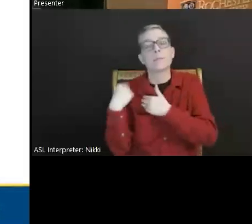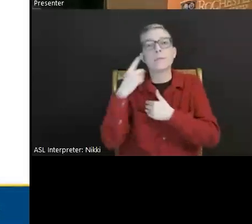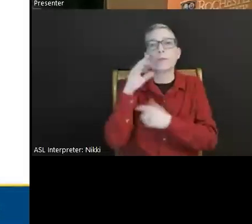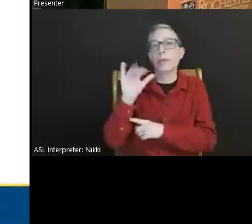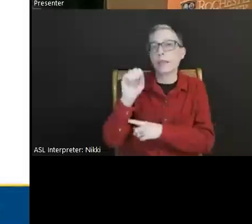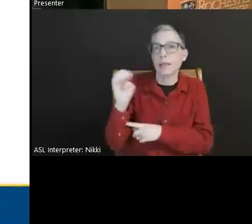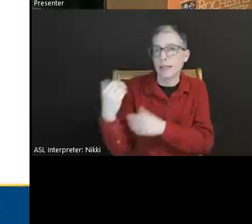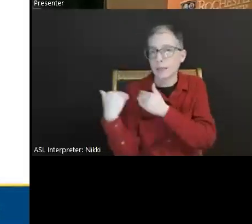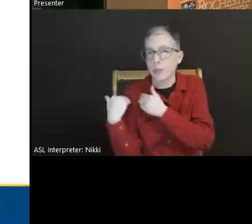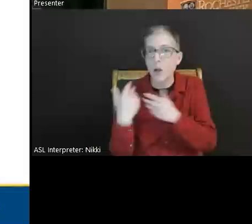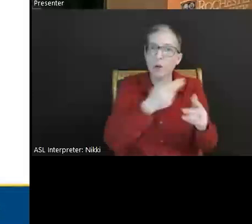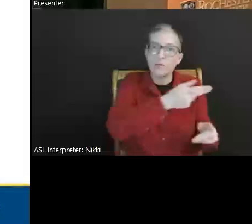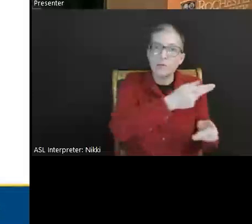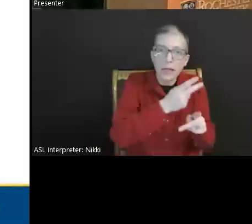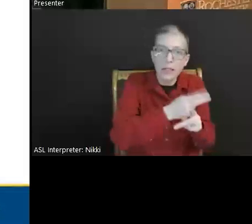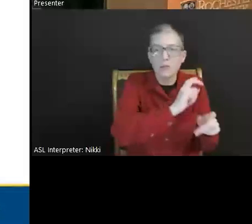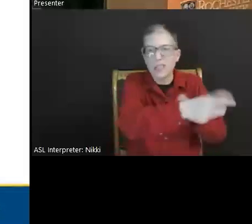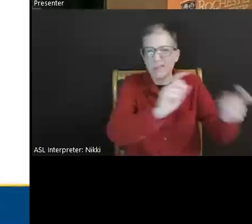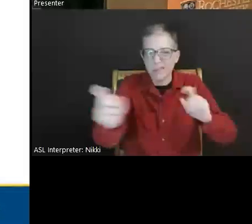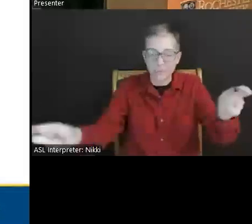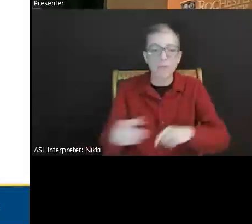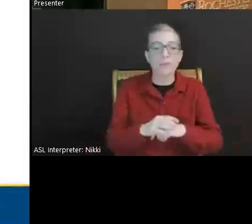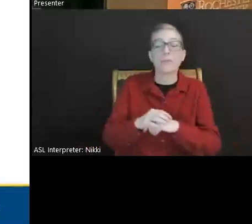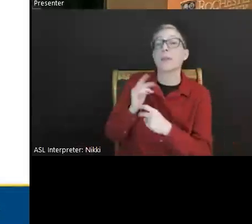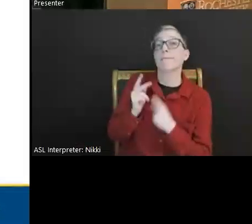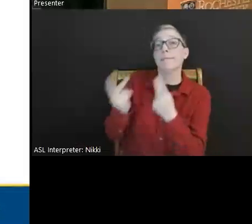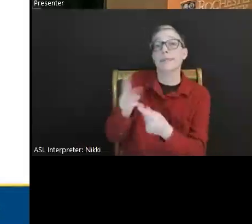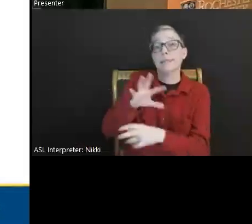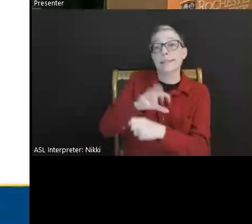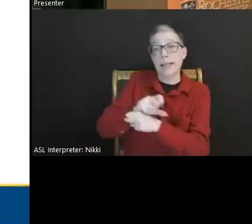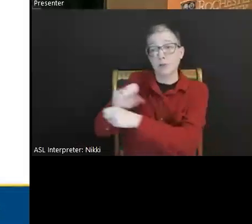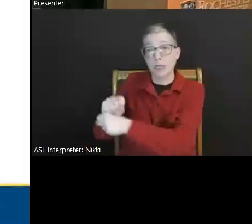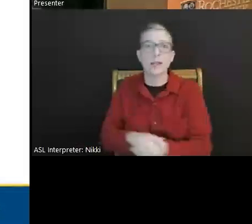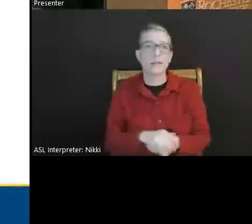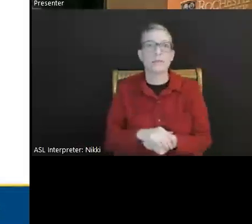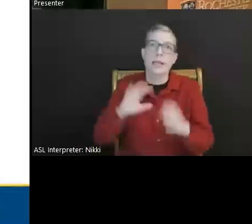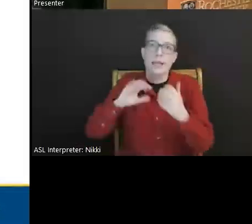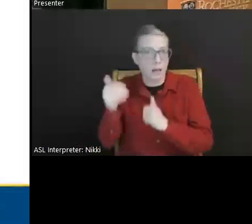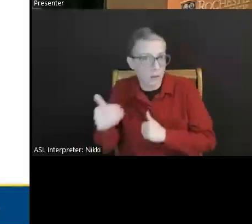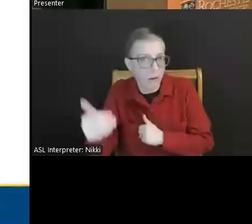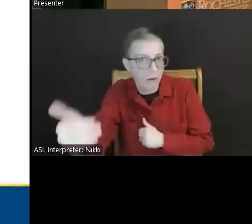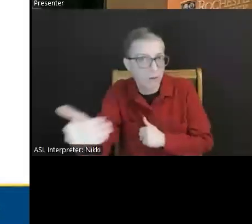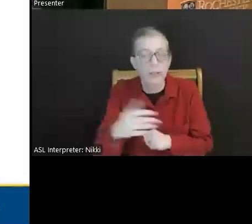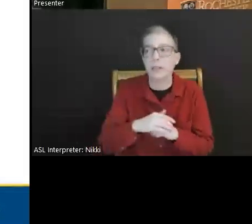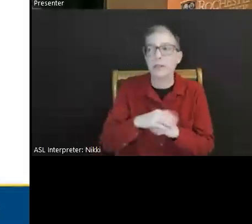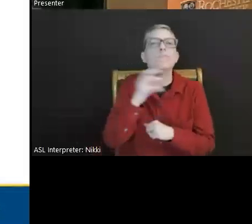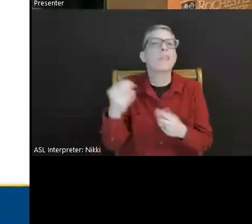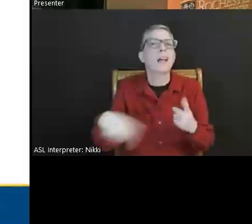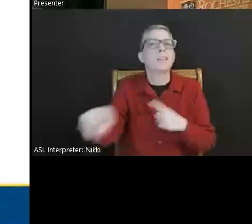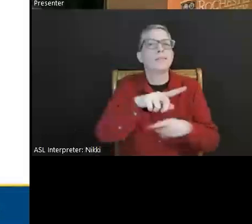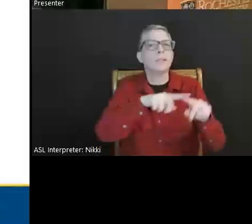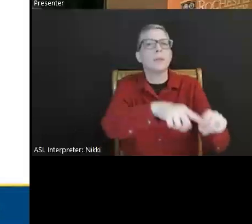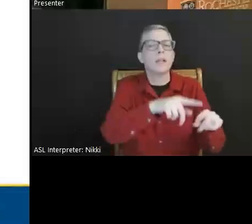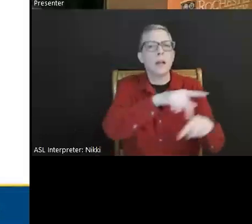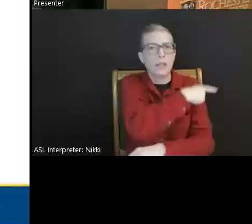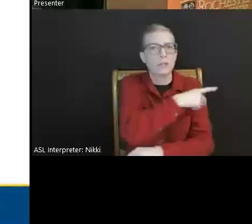coordination, visit scheduling, assessing visit frequency based on clinical indication and patient need. I provide